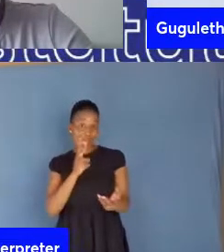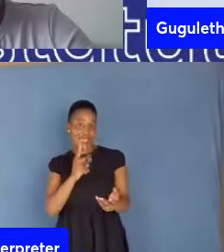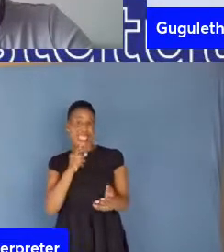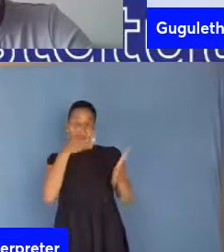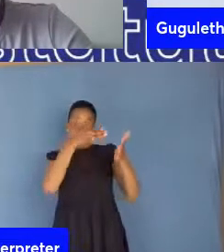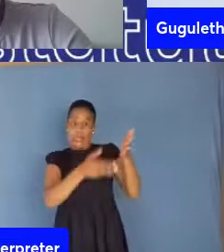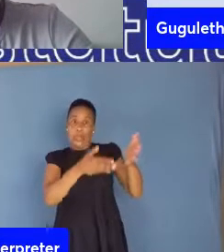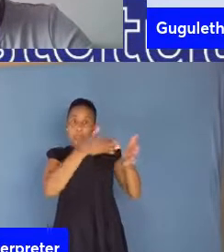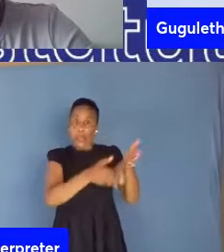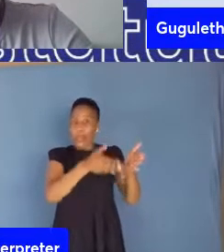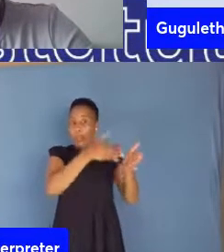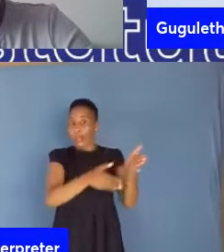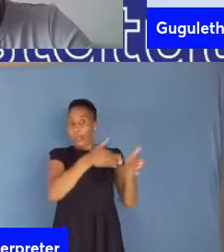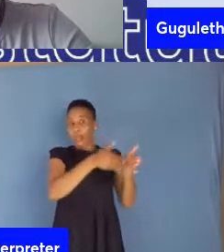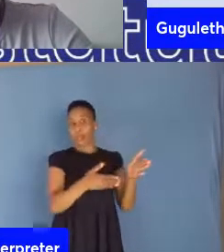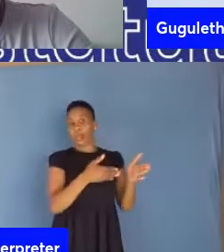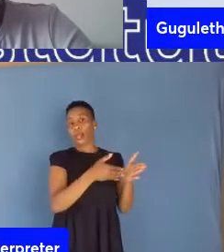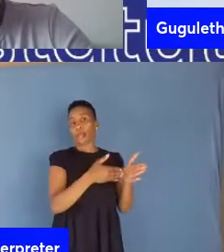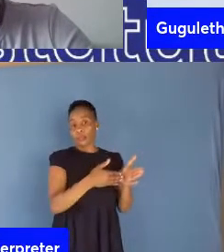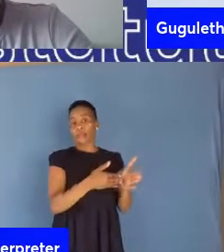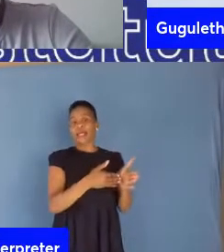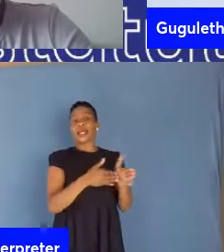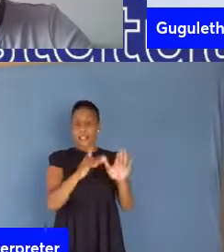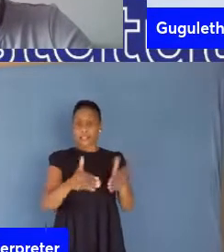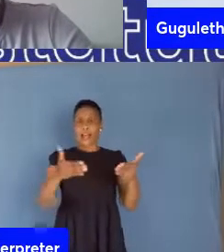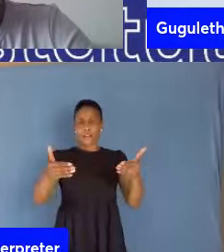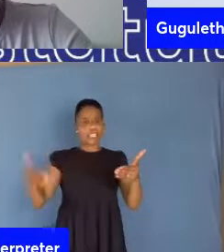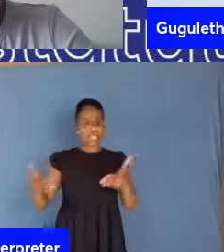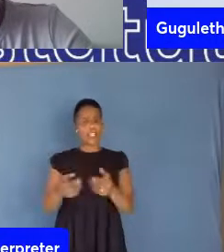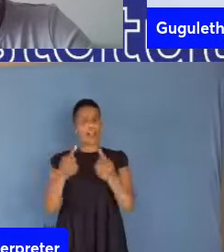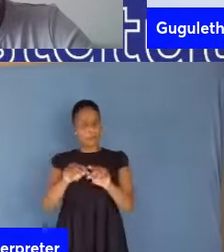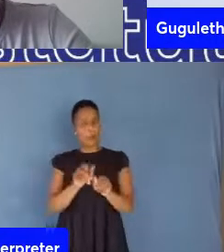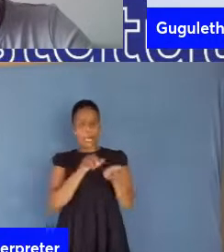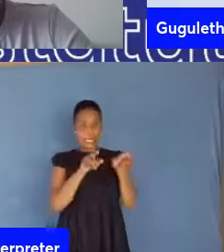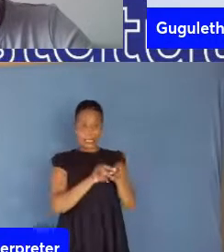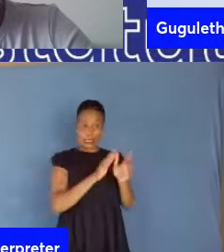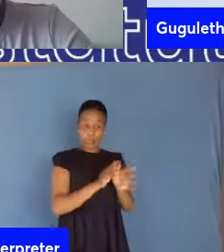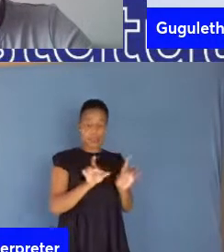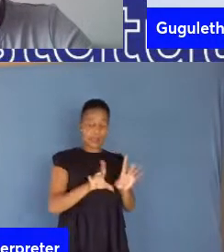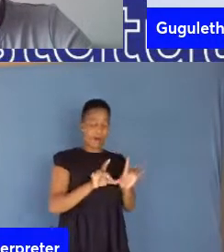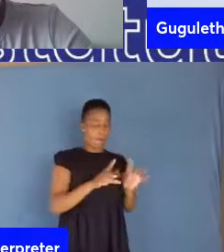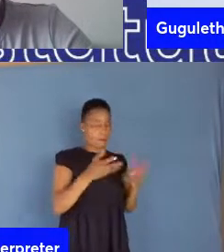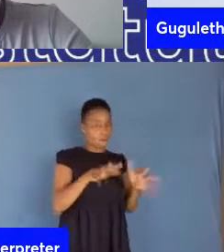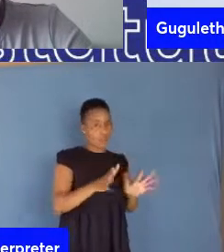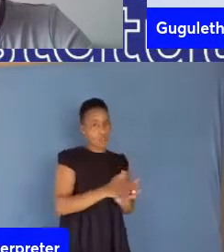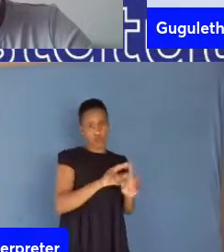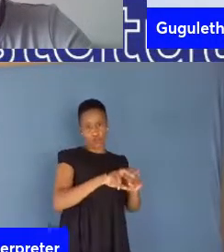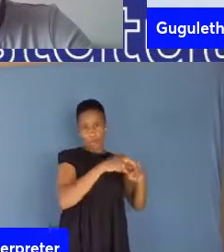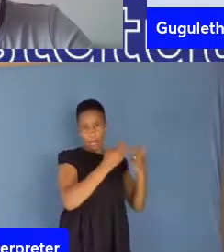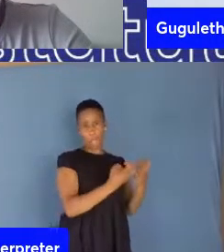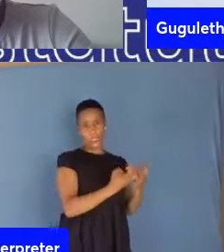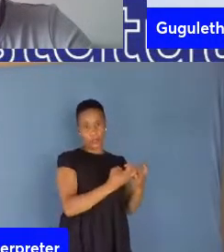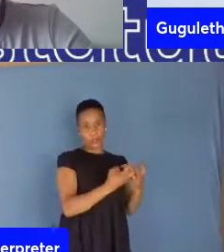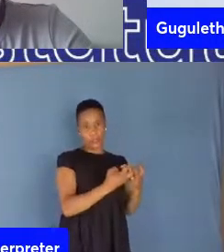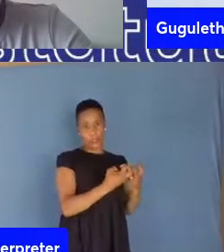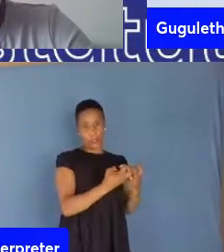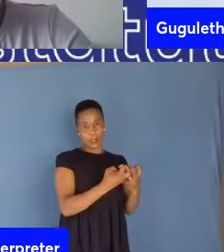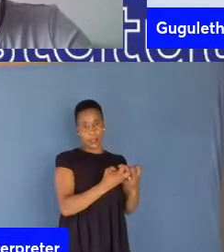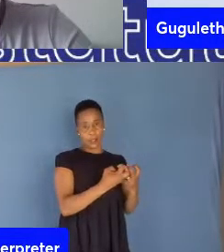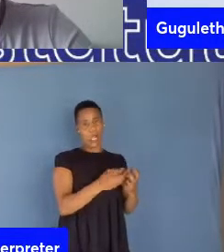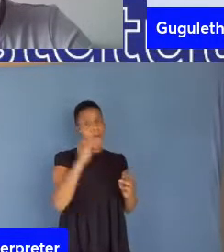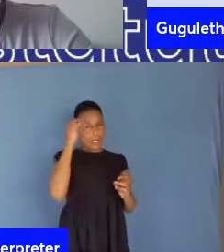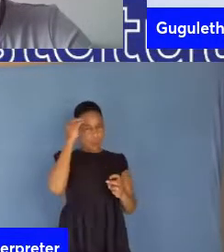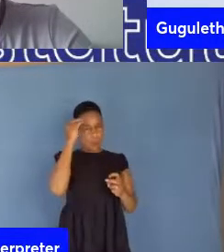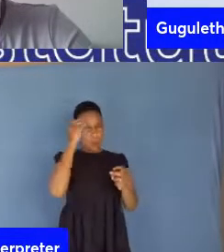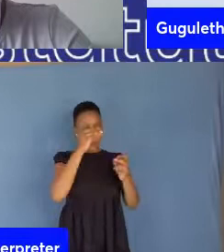for services for victims of rape. So I know I'm painting a gloomy picture.